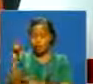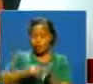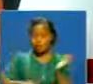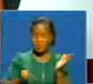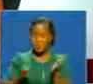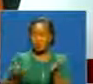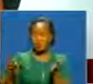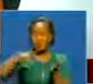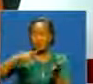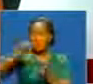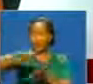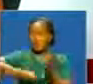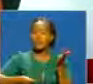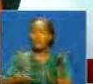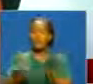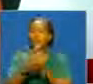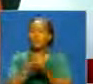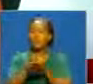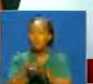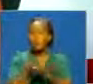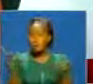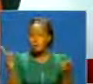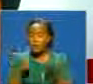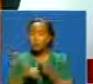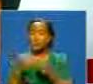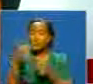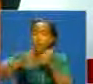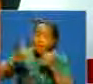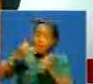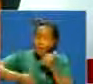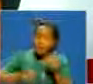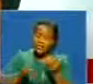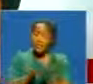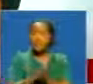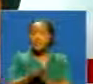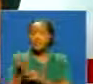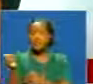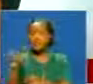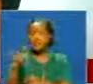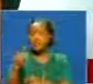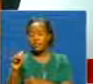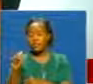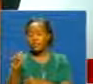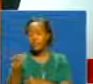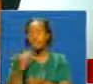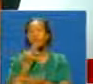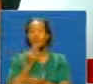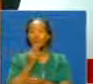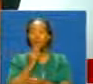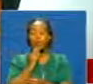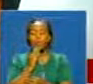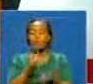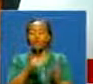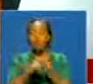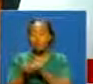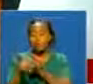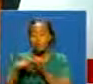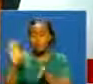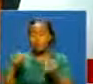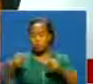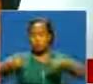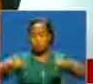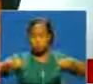to basic commodities such as bread, as well as the excise duty imposed on local sugar, confectionery and